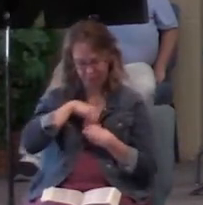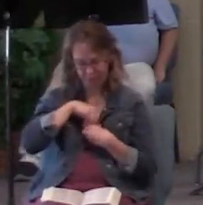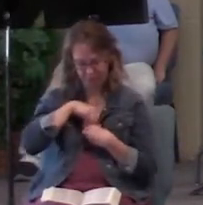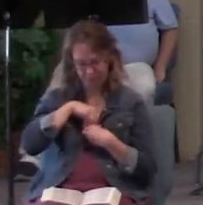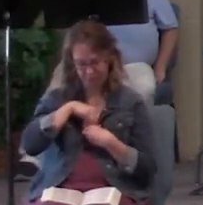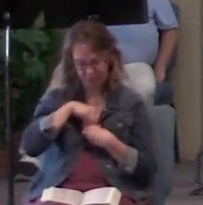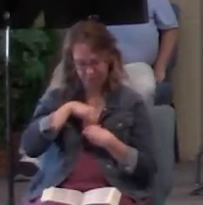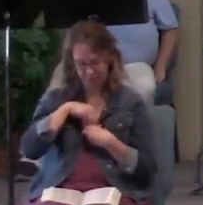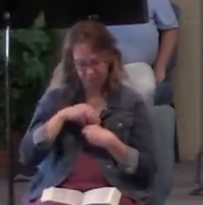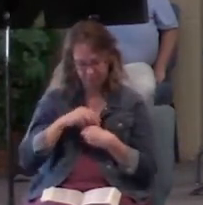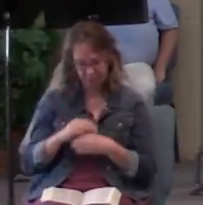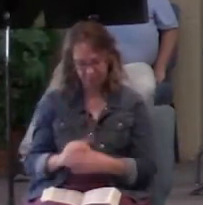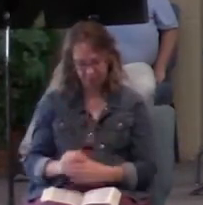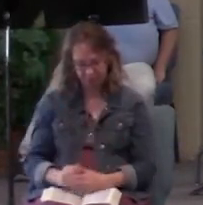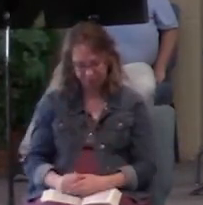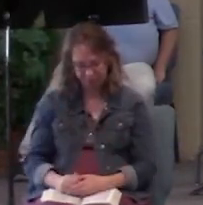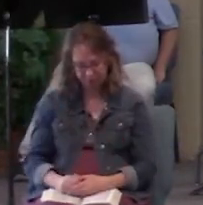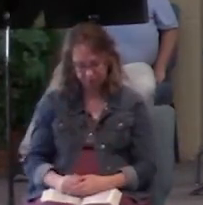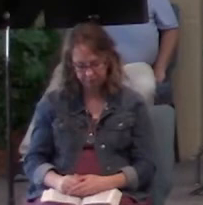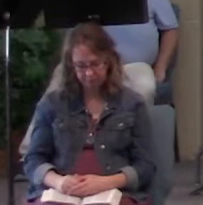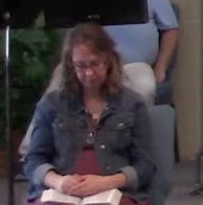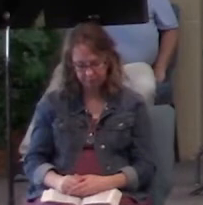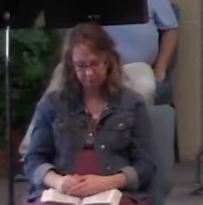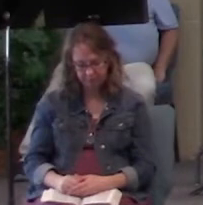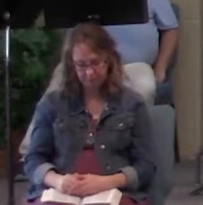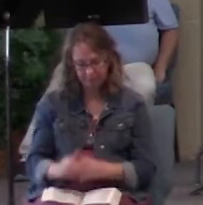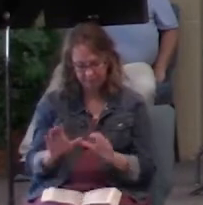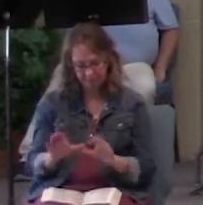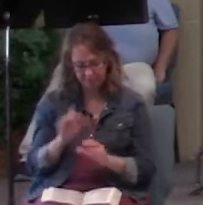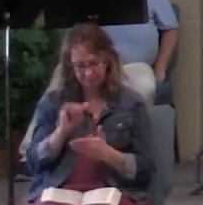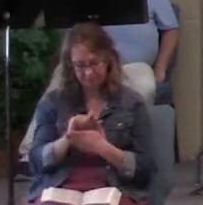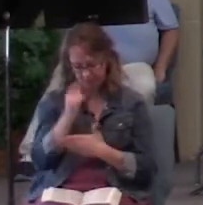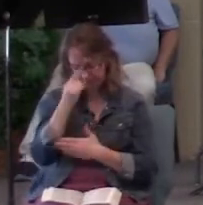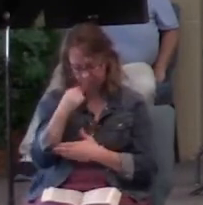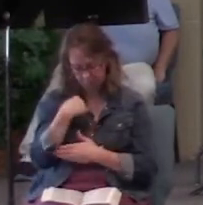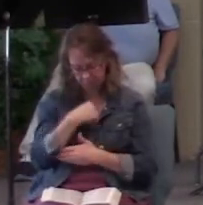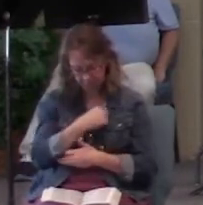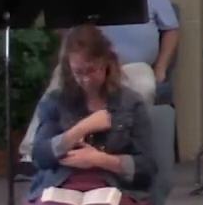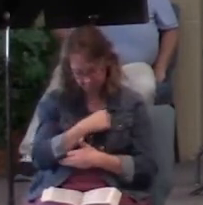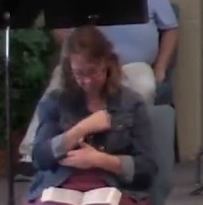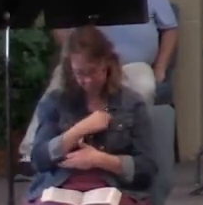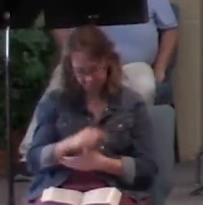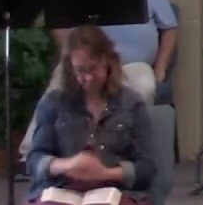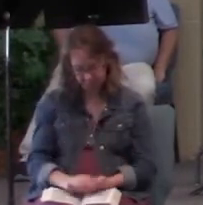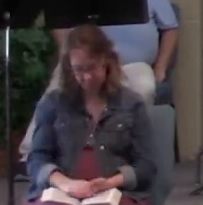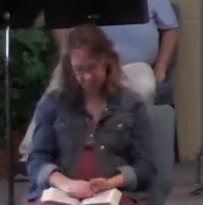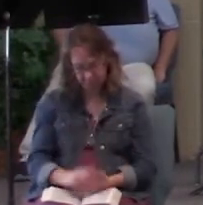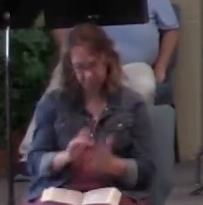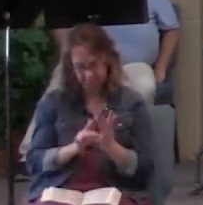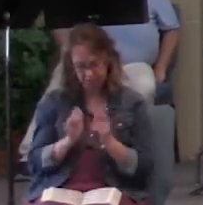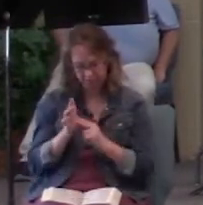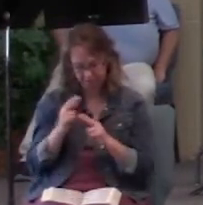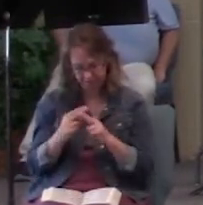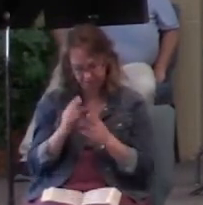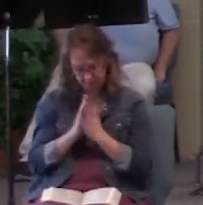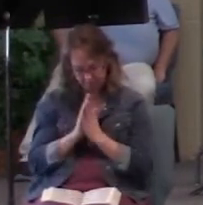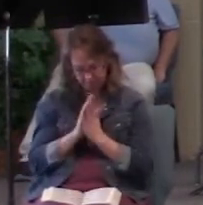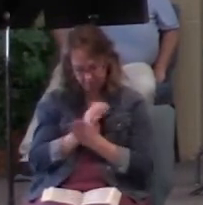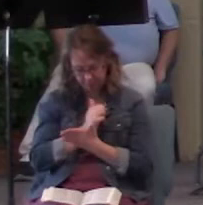because He did it for us. In Jesus' name I pray,